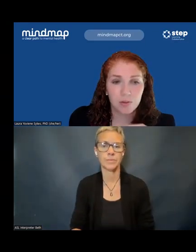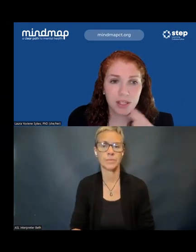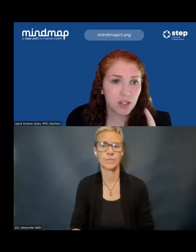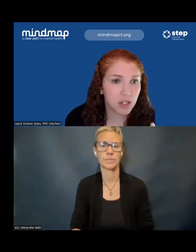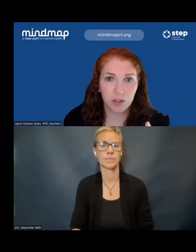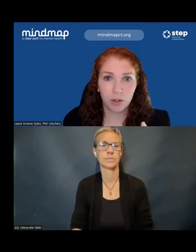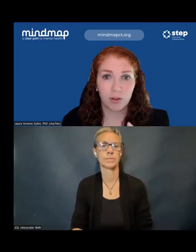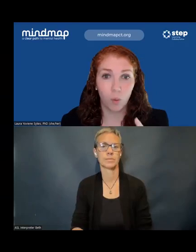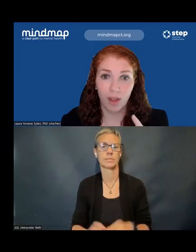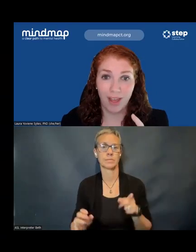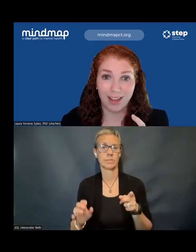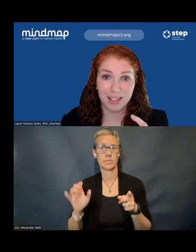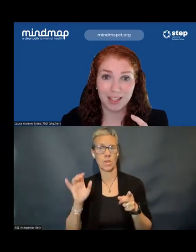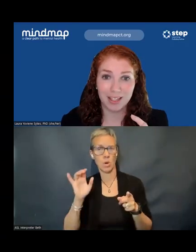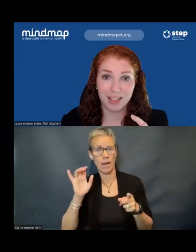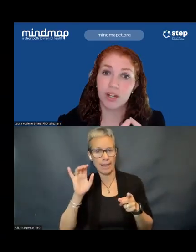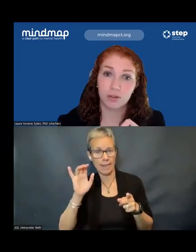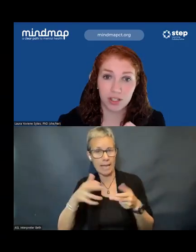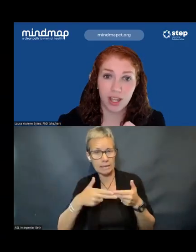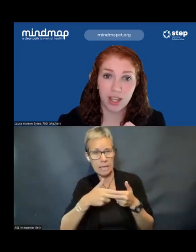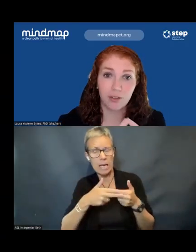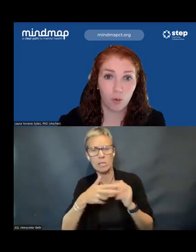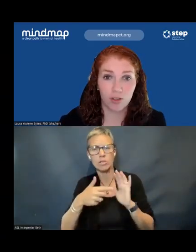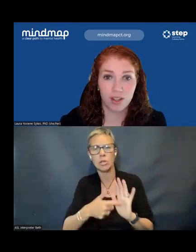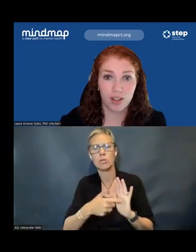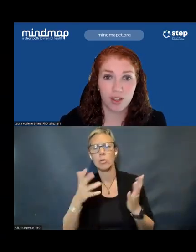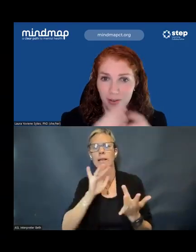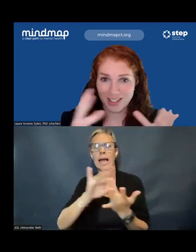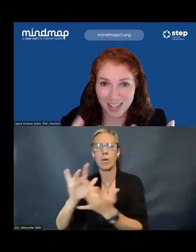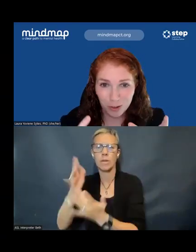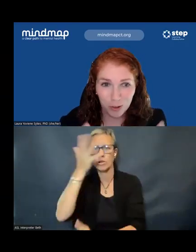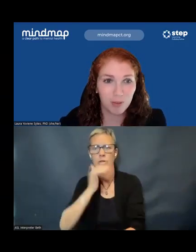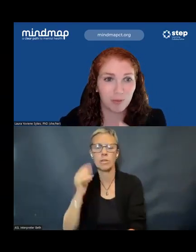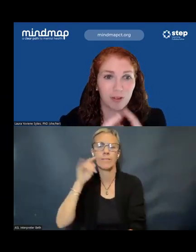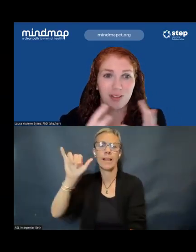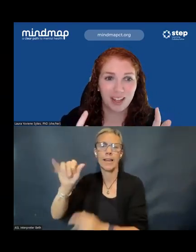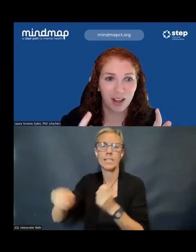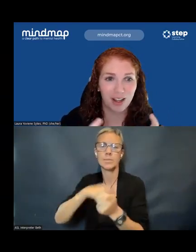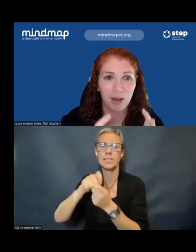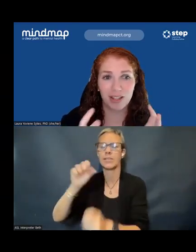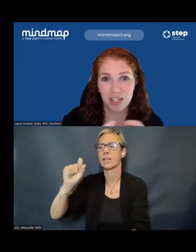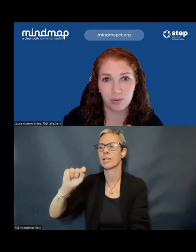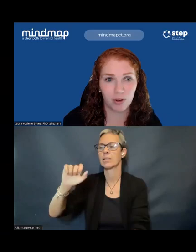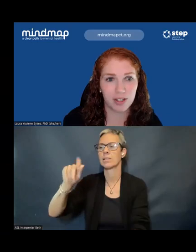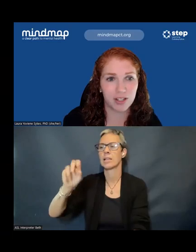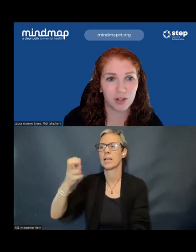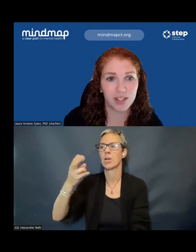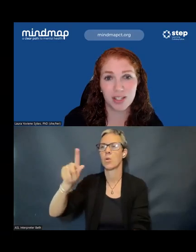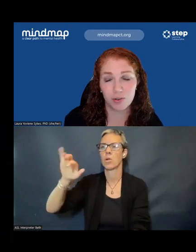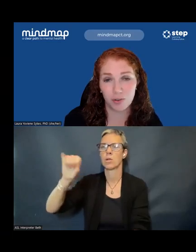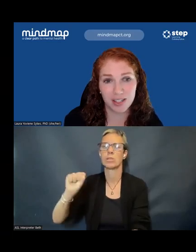And so this is just a little bit of what that outreach looks like for this specific stakeholder group if we're thinking right about engaging with